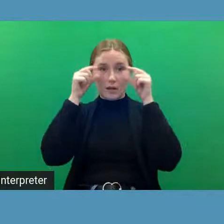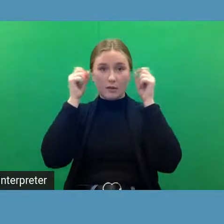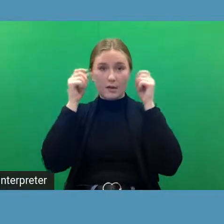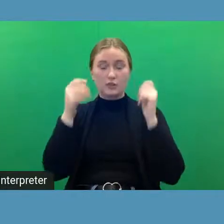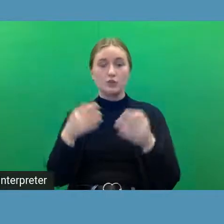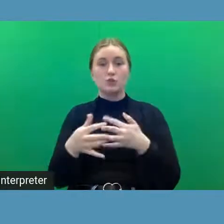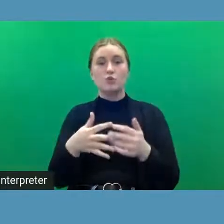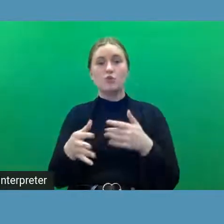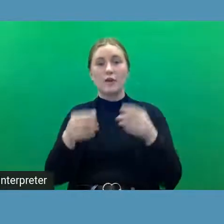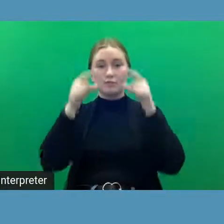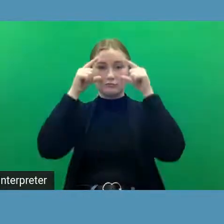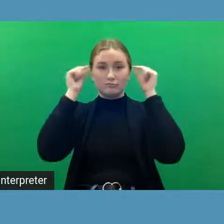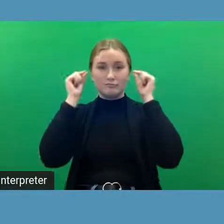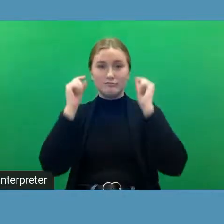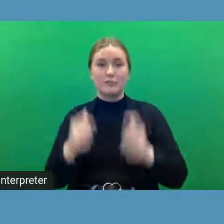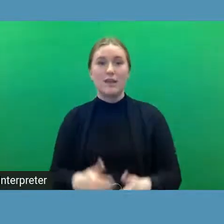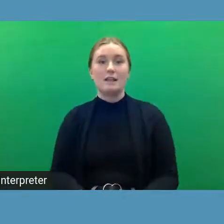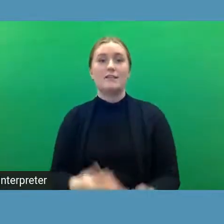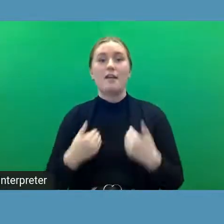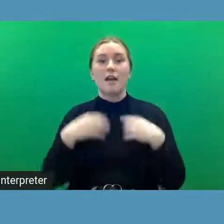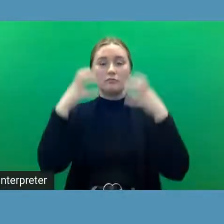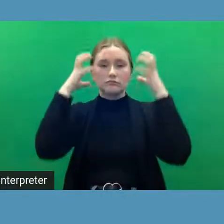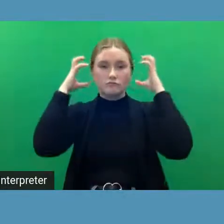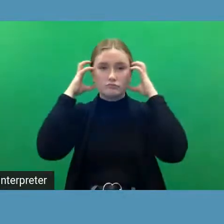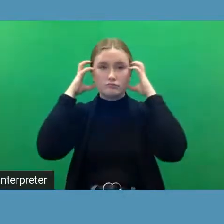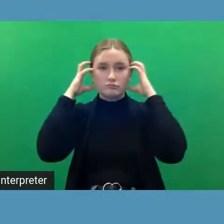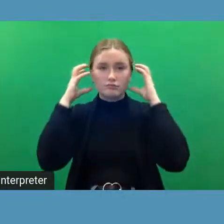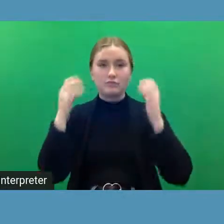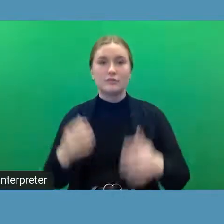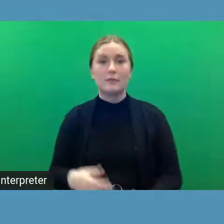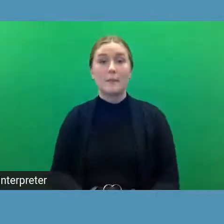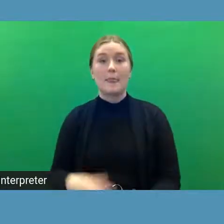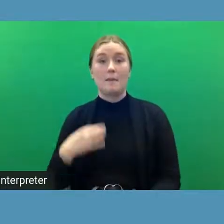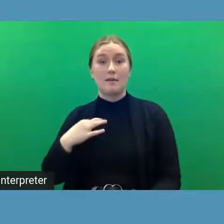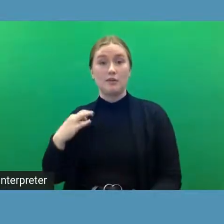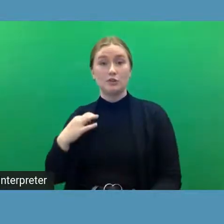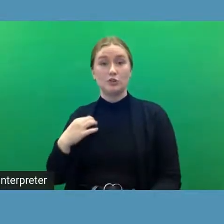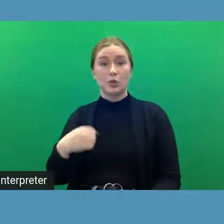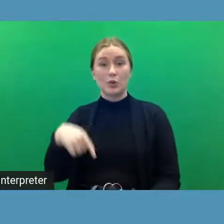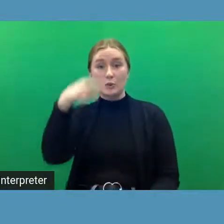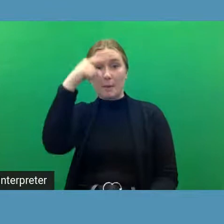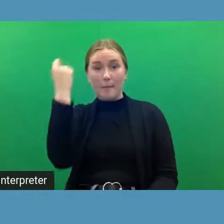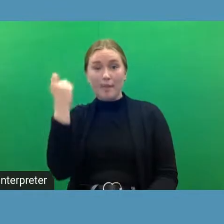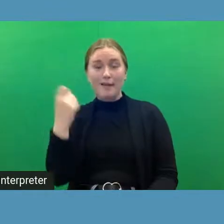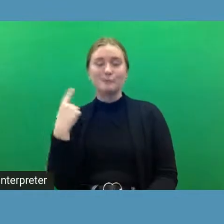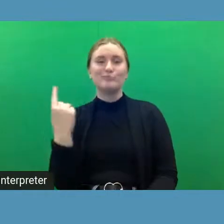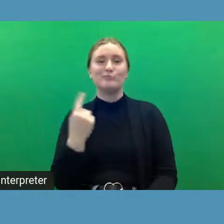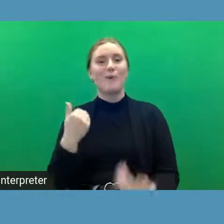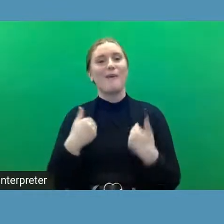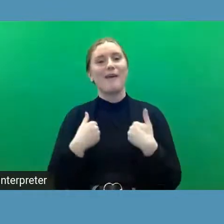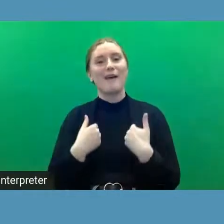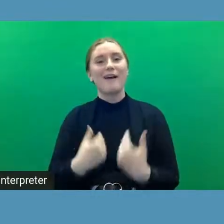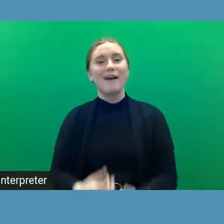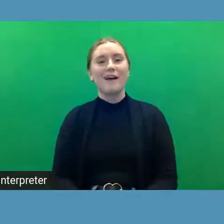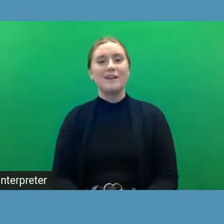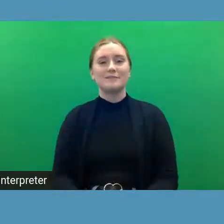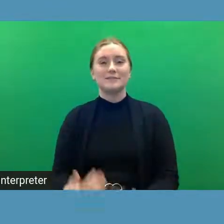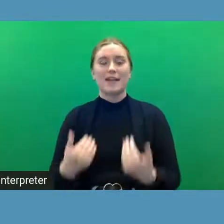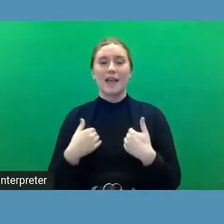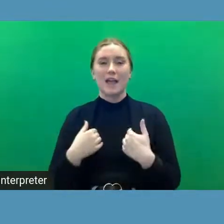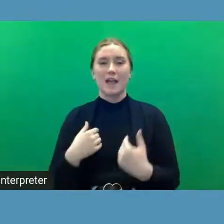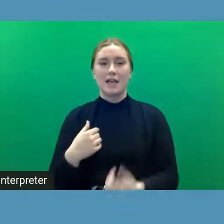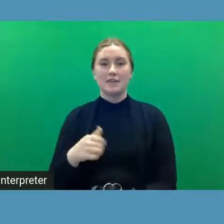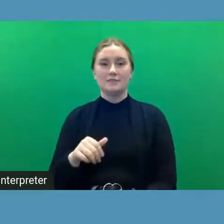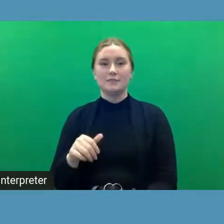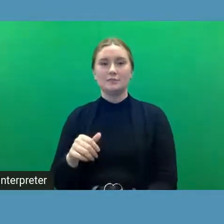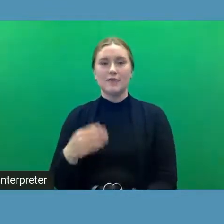giant headphones at the moment, and I'm wearing a black shirt as always, and there's a turquoise ombre of my hair that